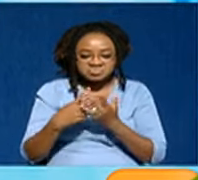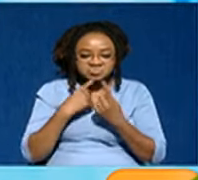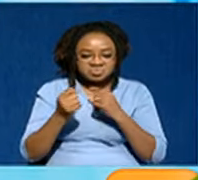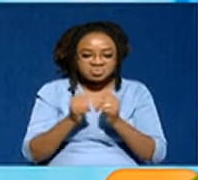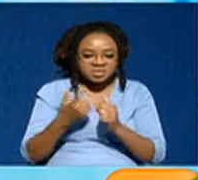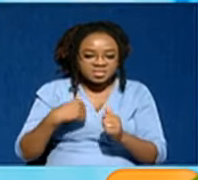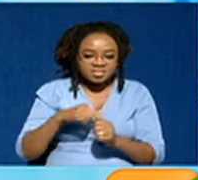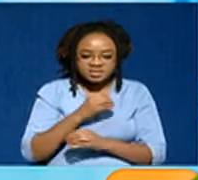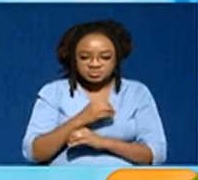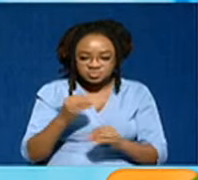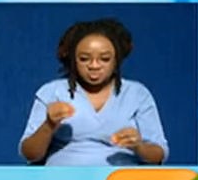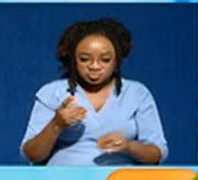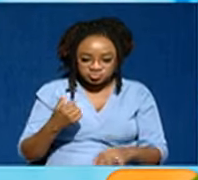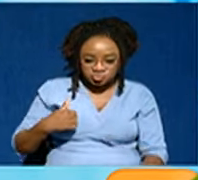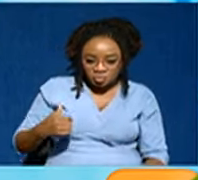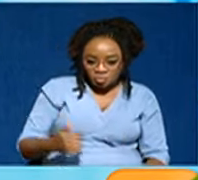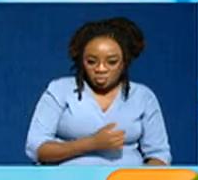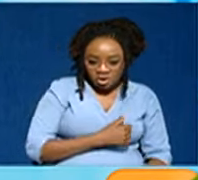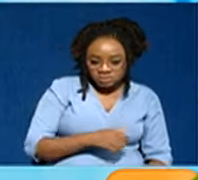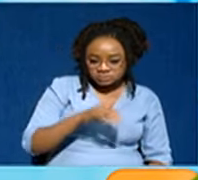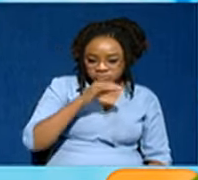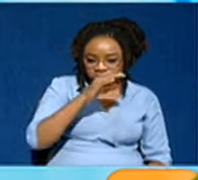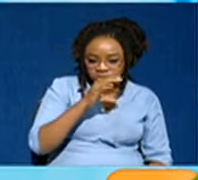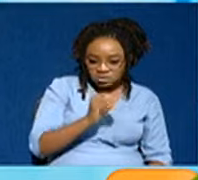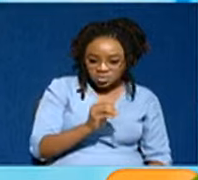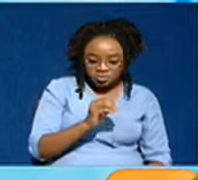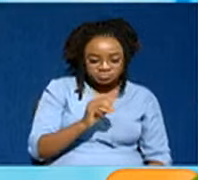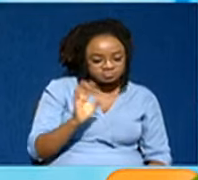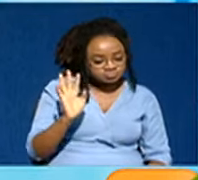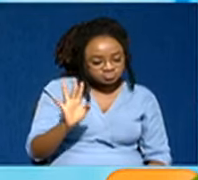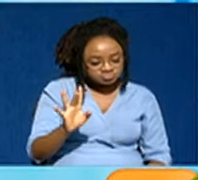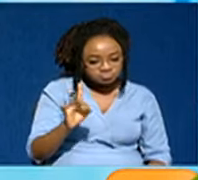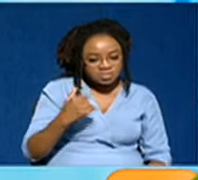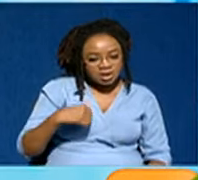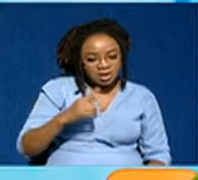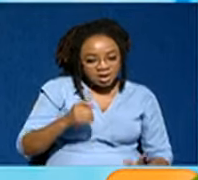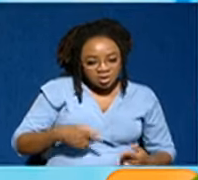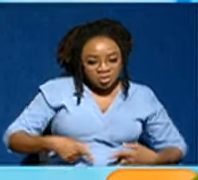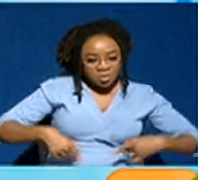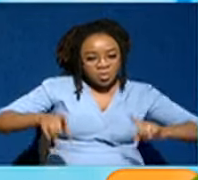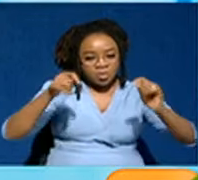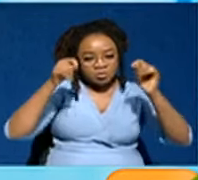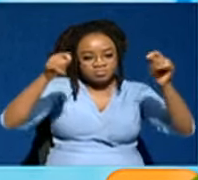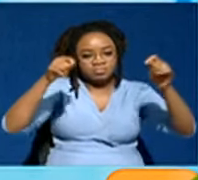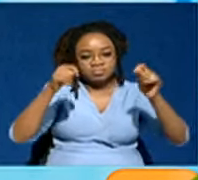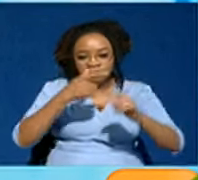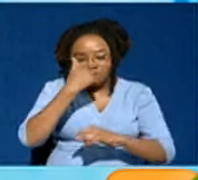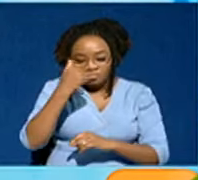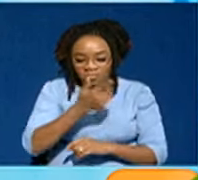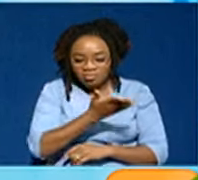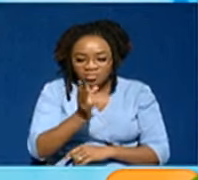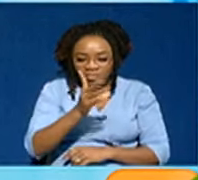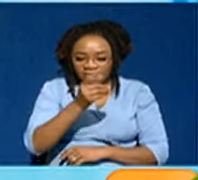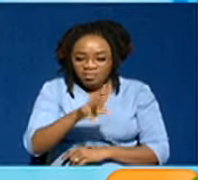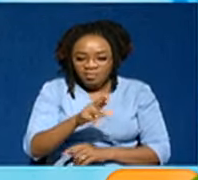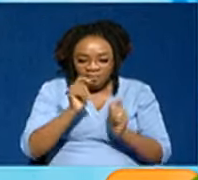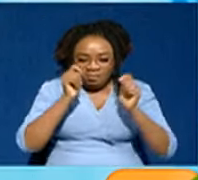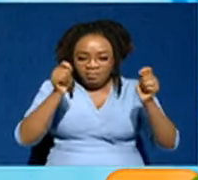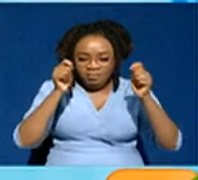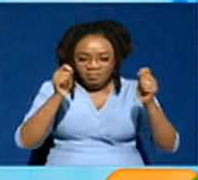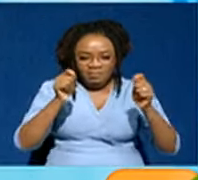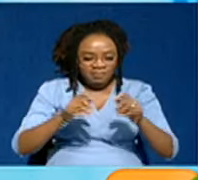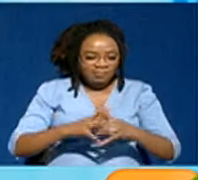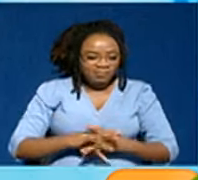So for us as clinic officers, and by the way, we are not going on strike because the doctors are on strike or because it looks like a